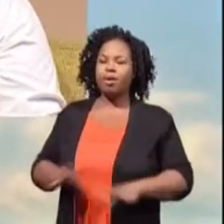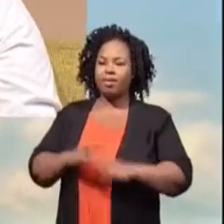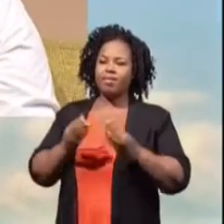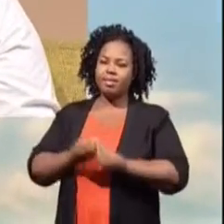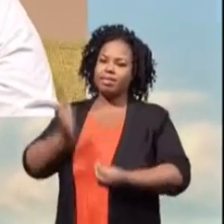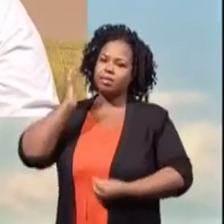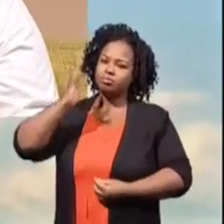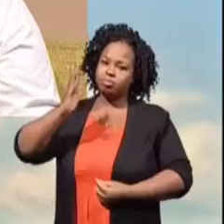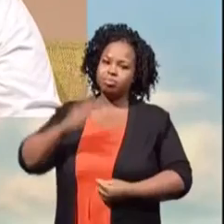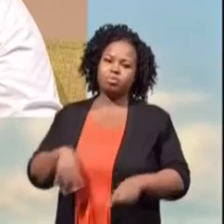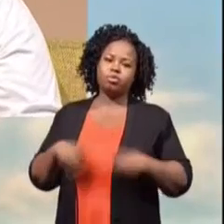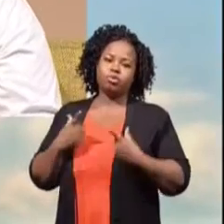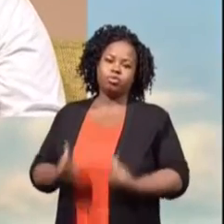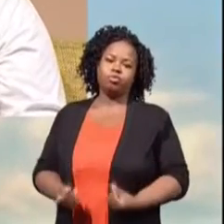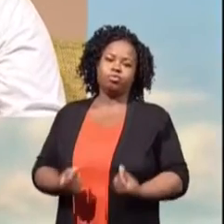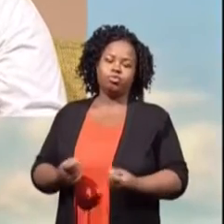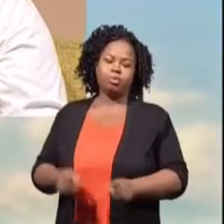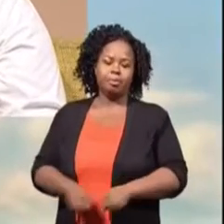things